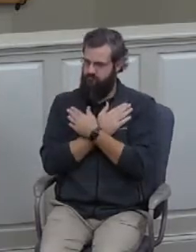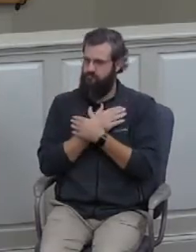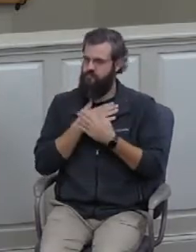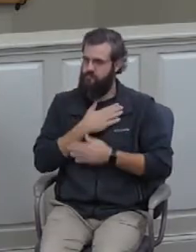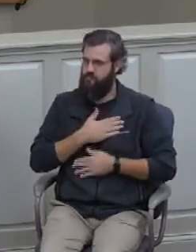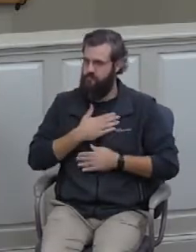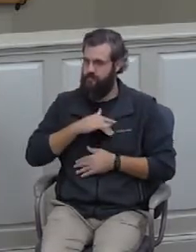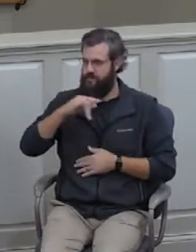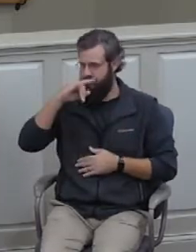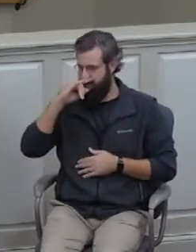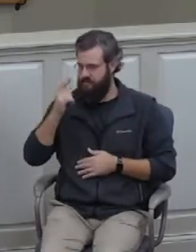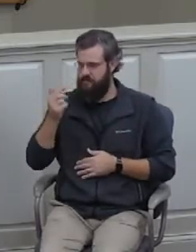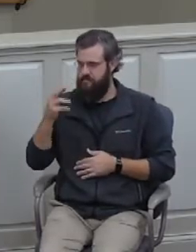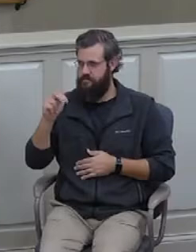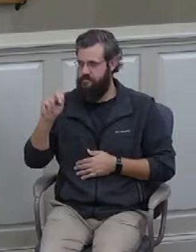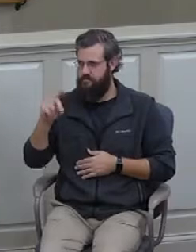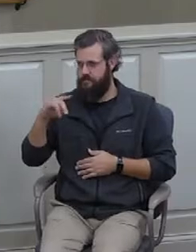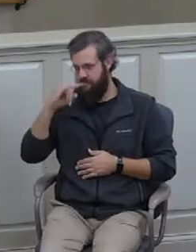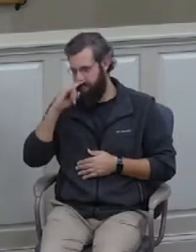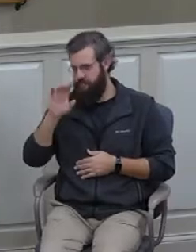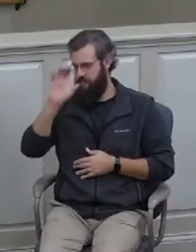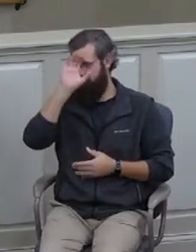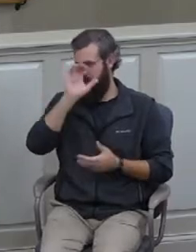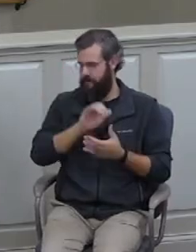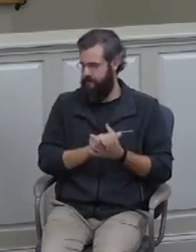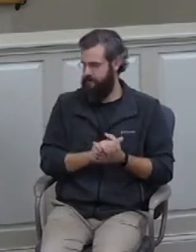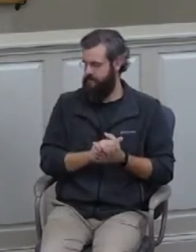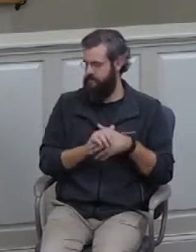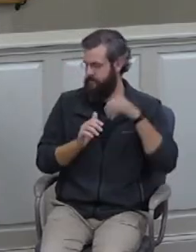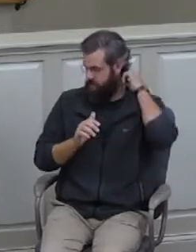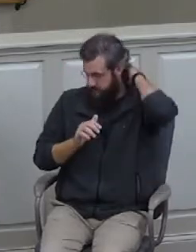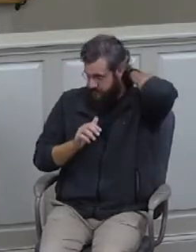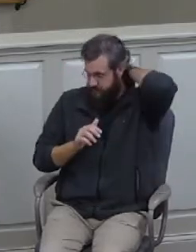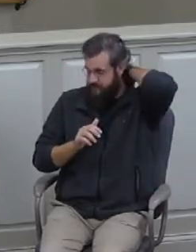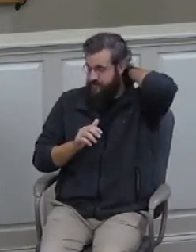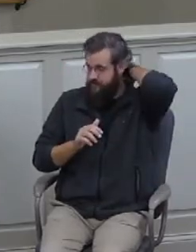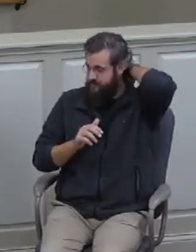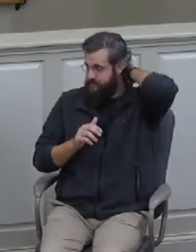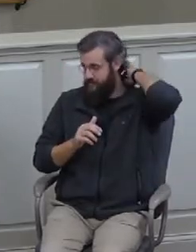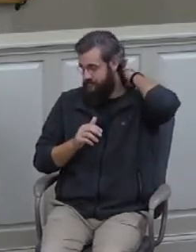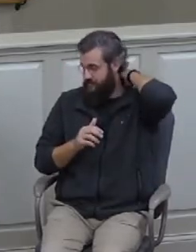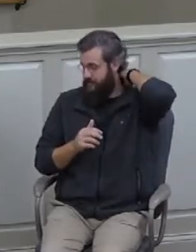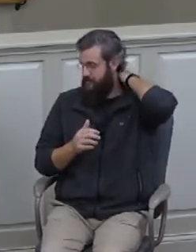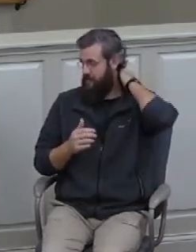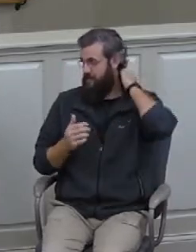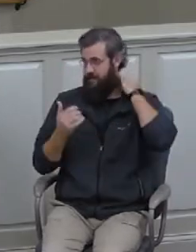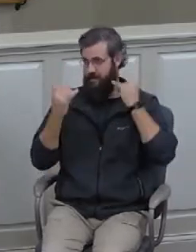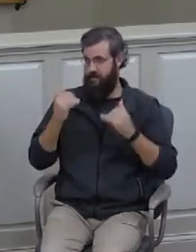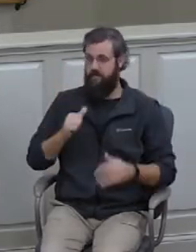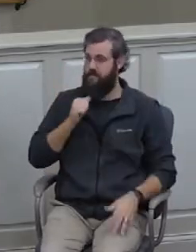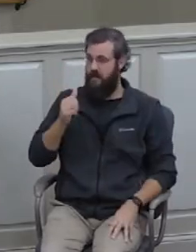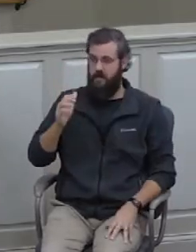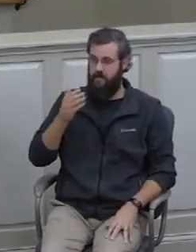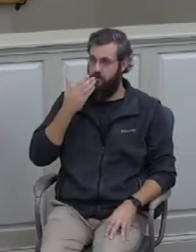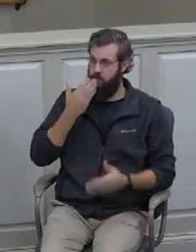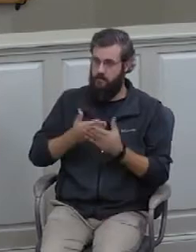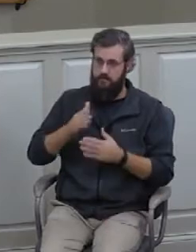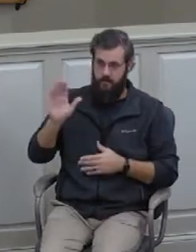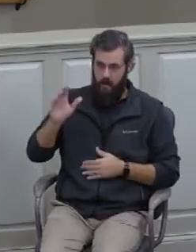and grandkids and your husband. And this is not goodbye. We'll see you